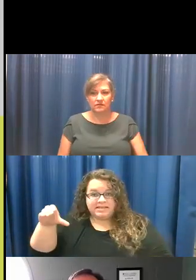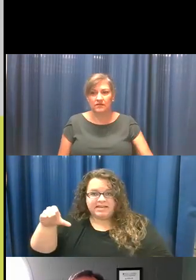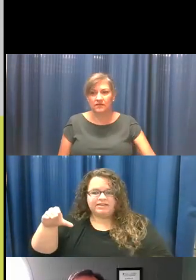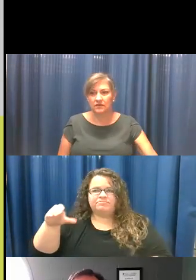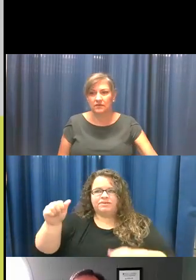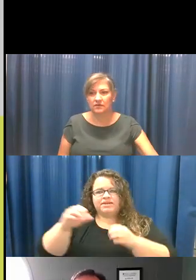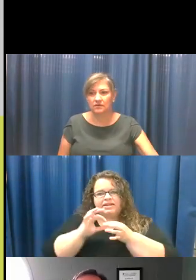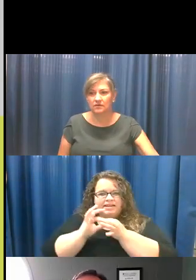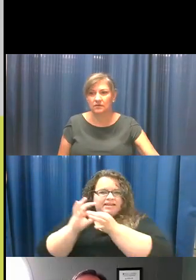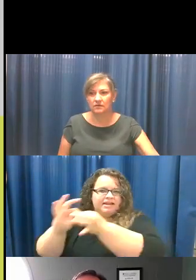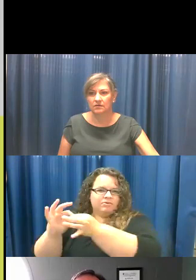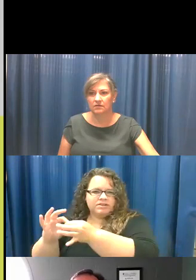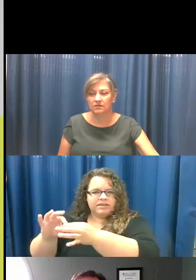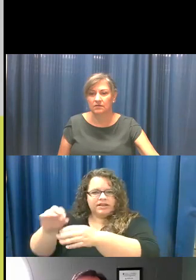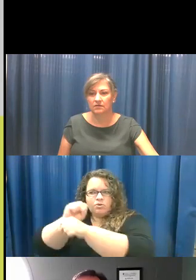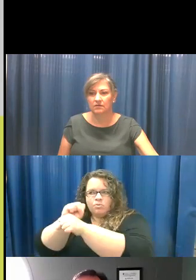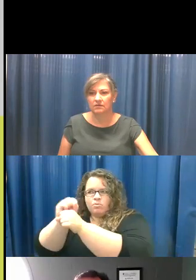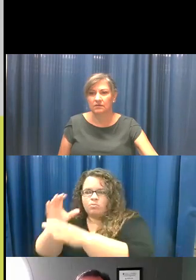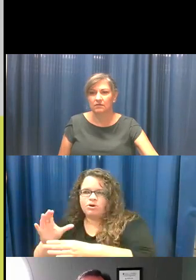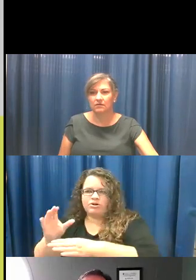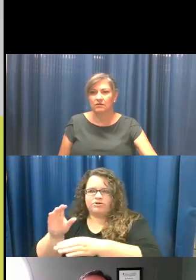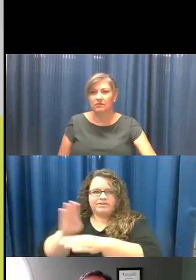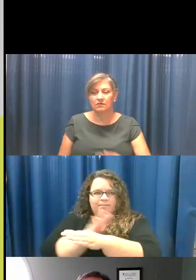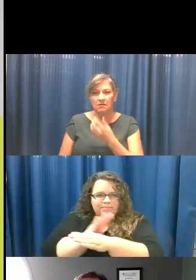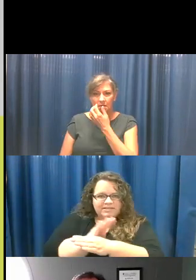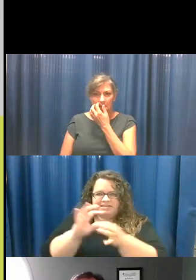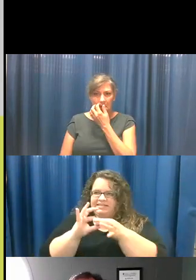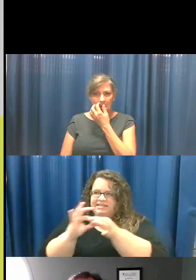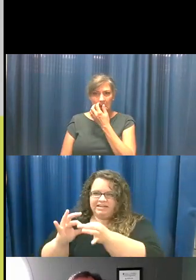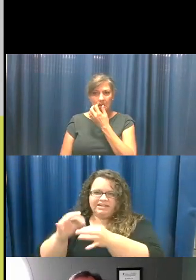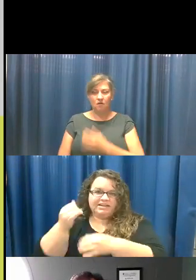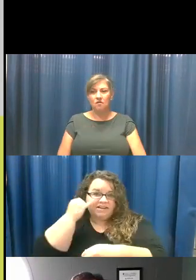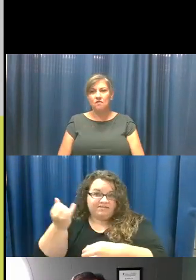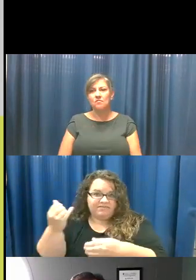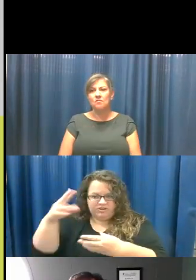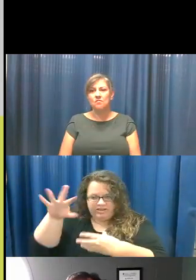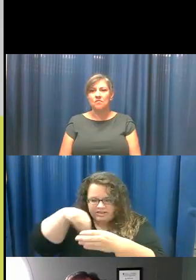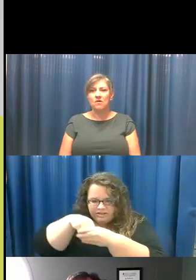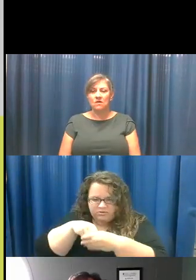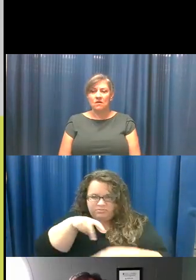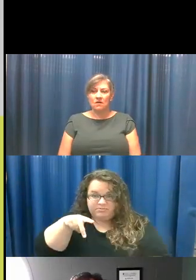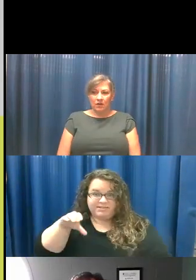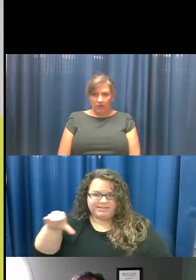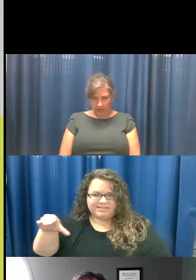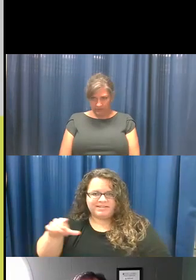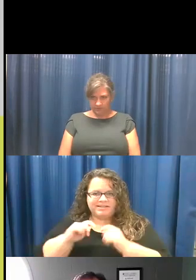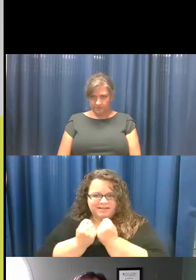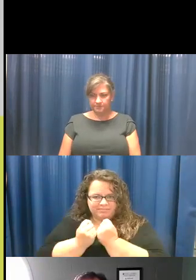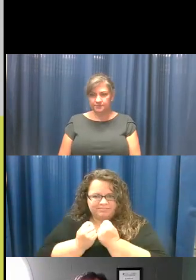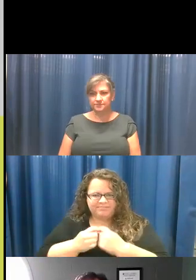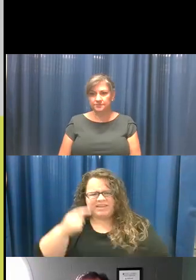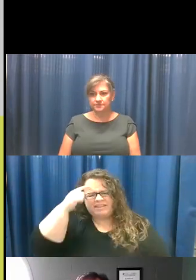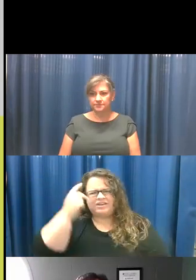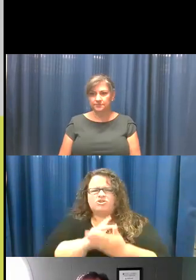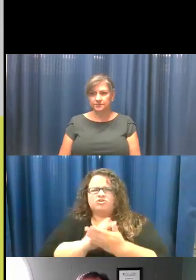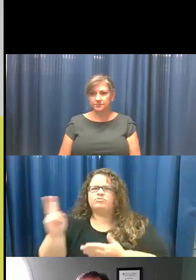modern, and flexible workplace for everybody who's part of the Pikes Peak team. I think 2 weeks ago, Kim Hennessy and I did a